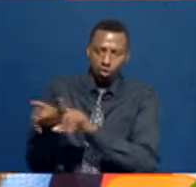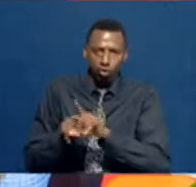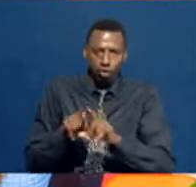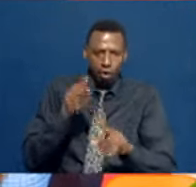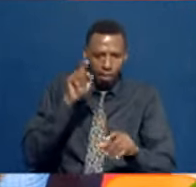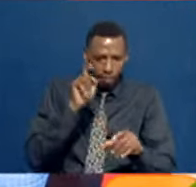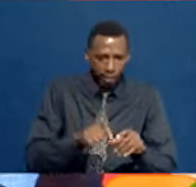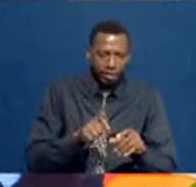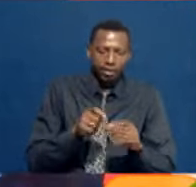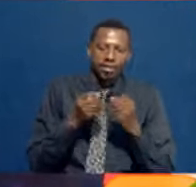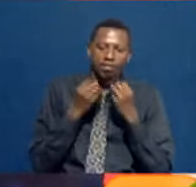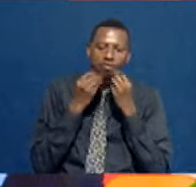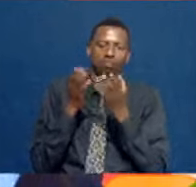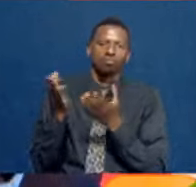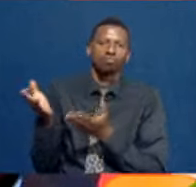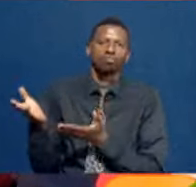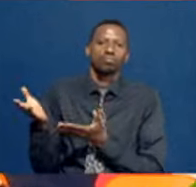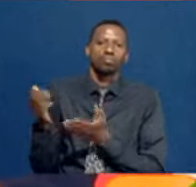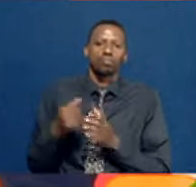attention onto it.